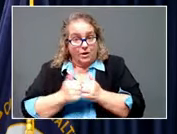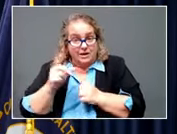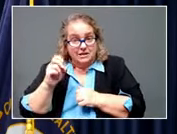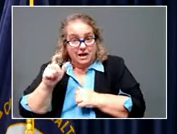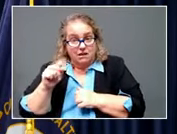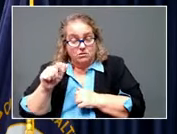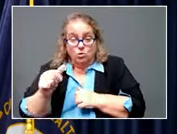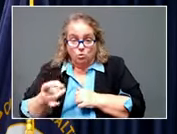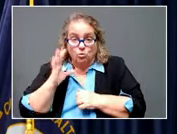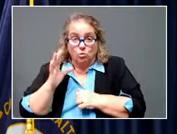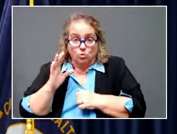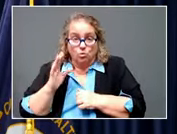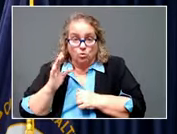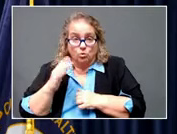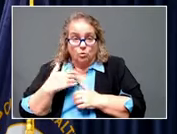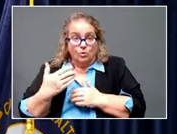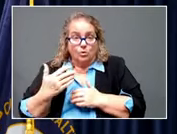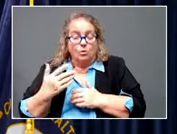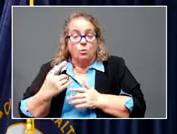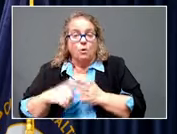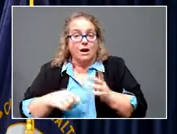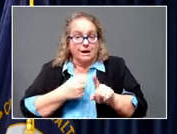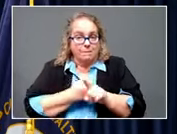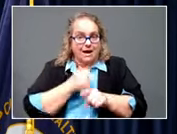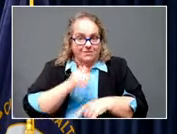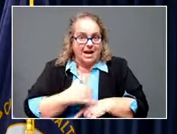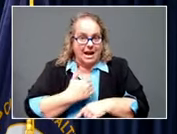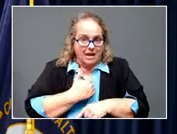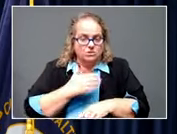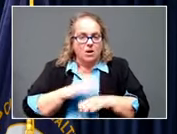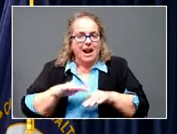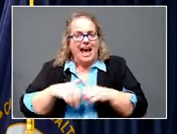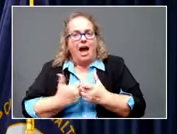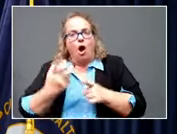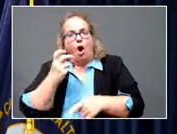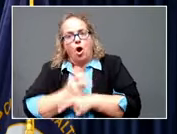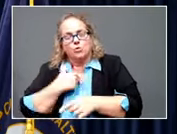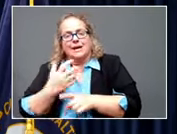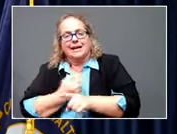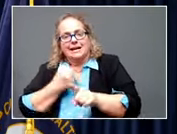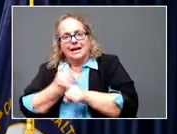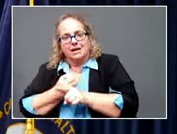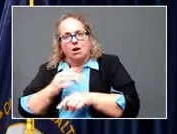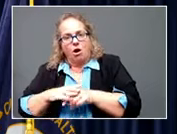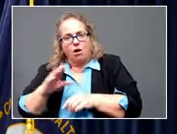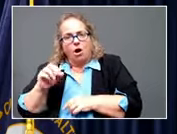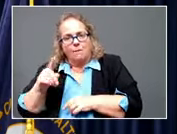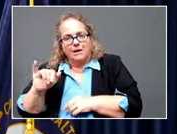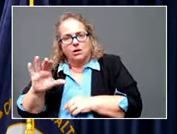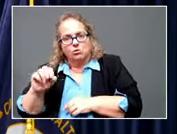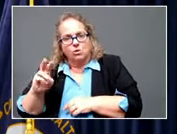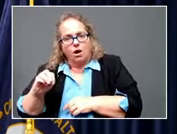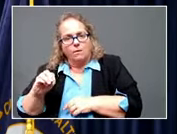states to our south, what impact that has on how hard we get hit in this next wave. Some of these waves, as you've seen, have really happened